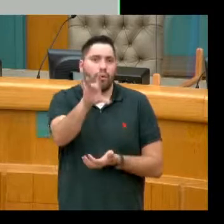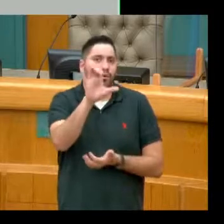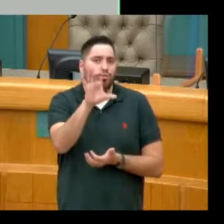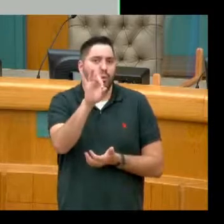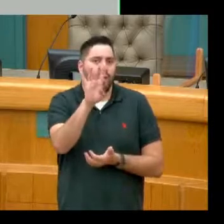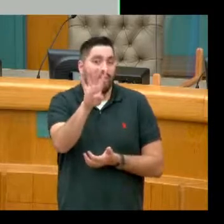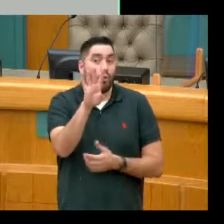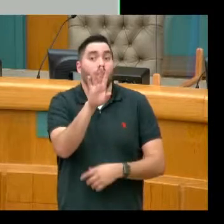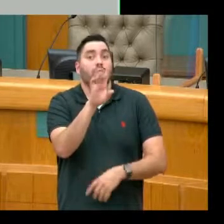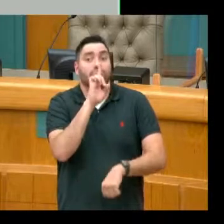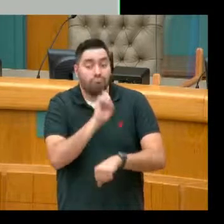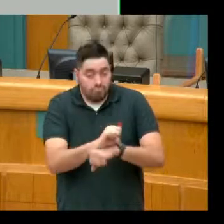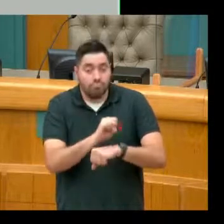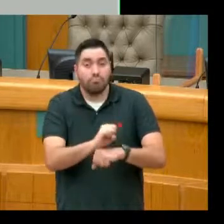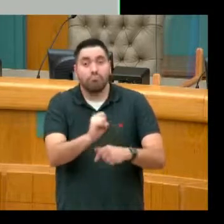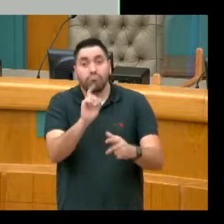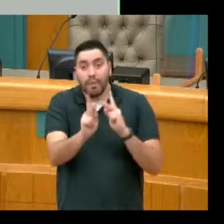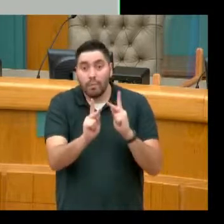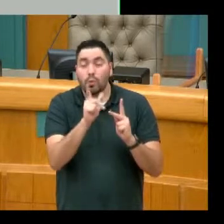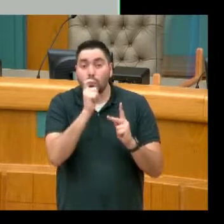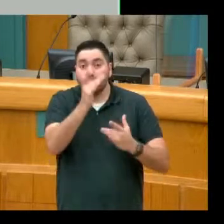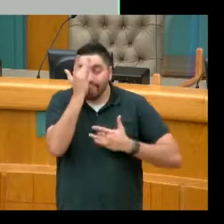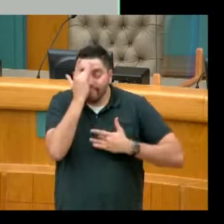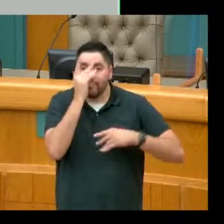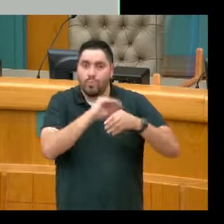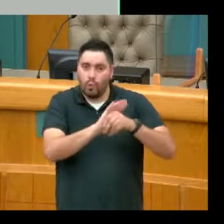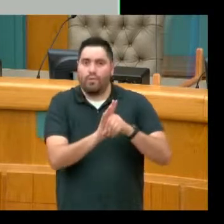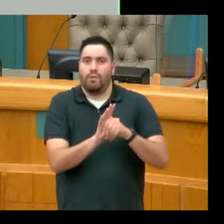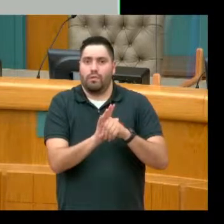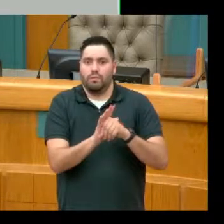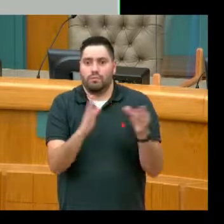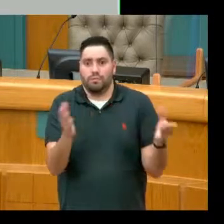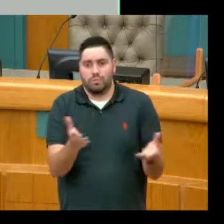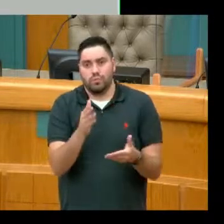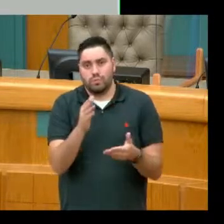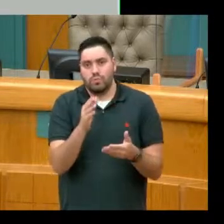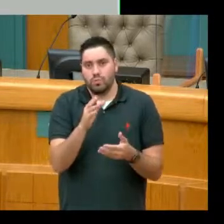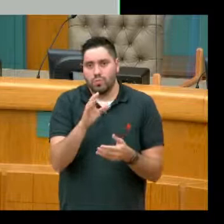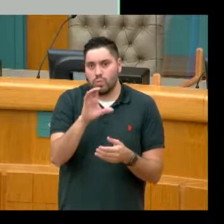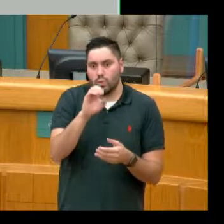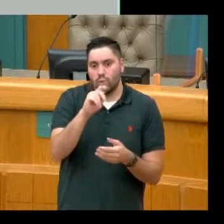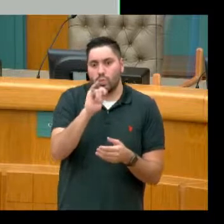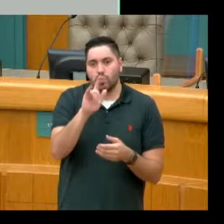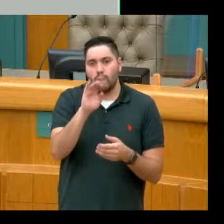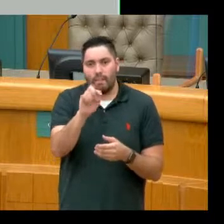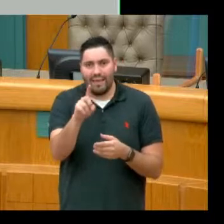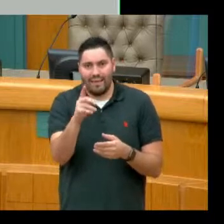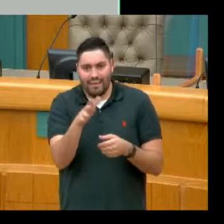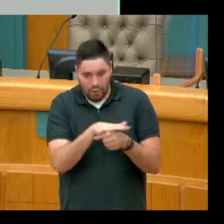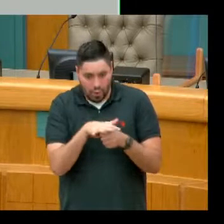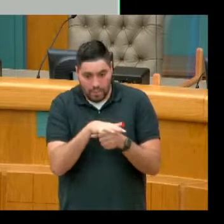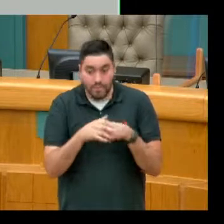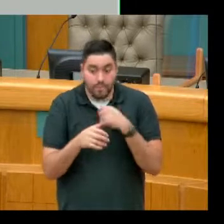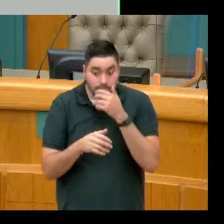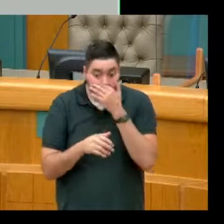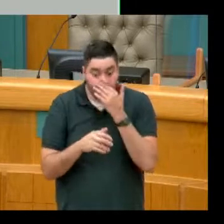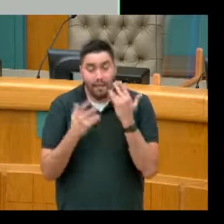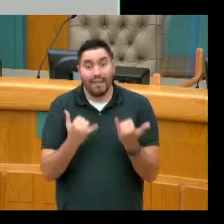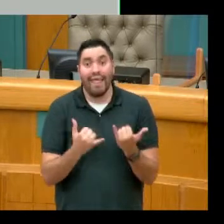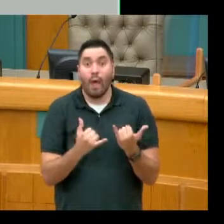not spreading or declining. It means it's staying the same. So we're right there on that balancing point between declining and